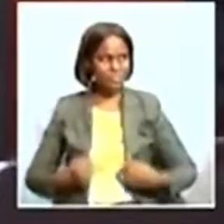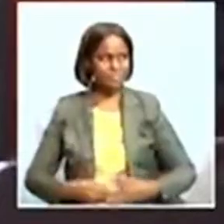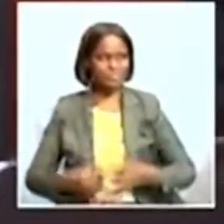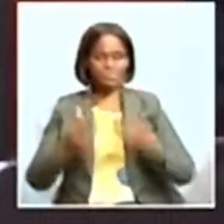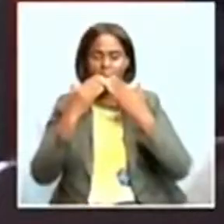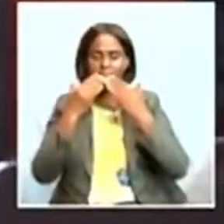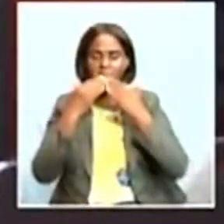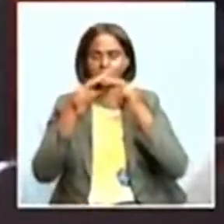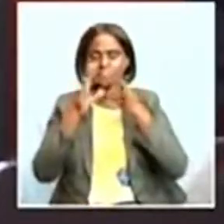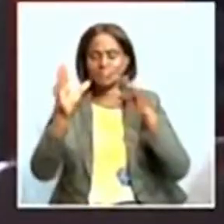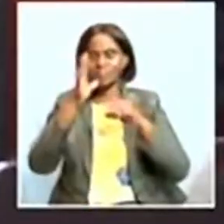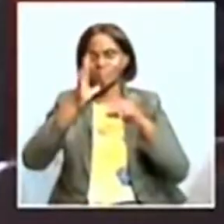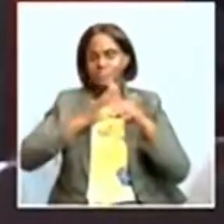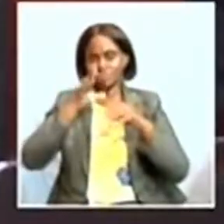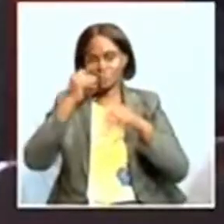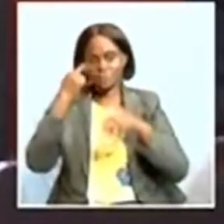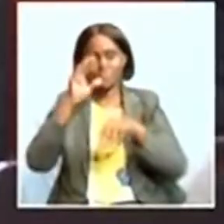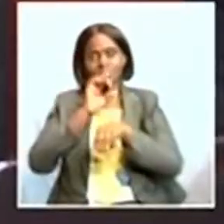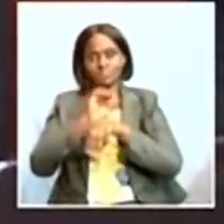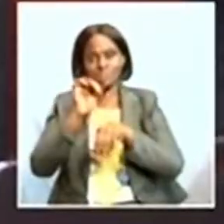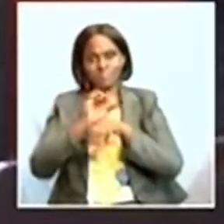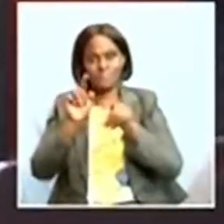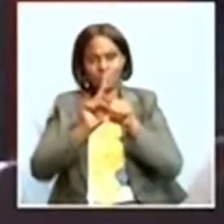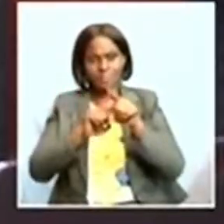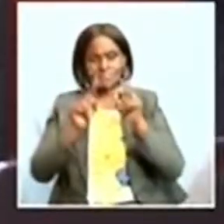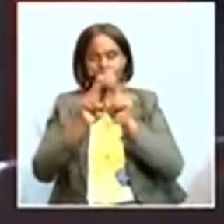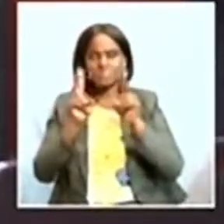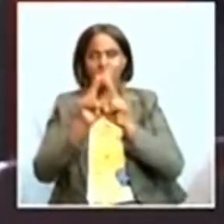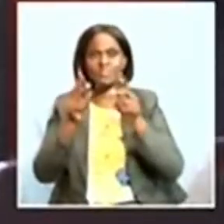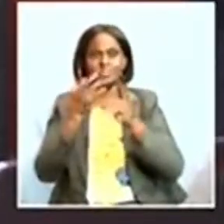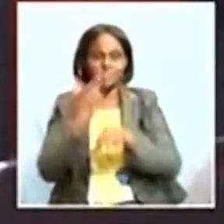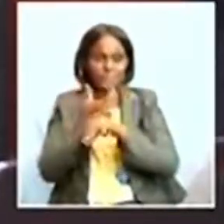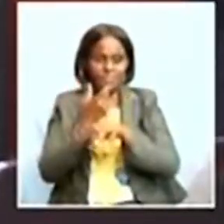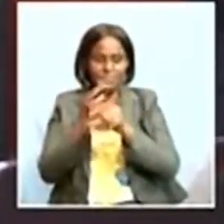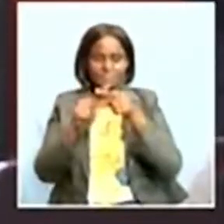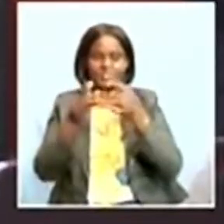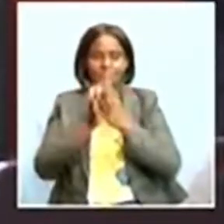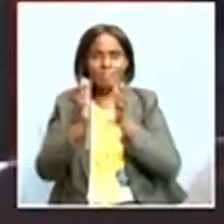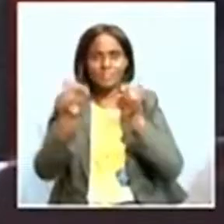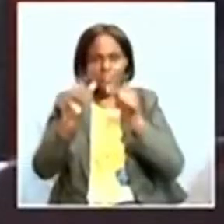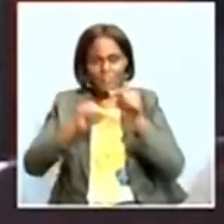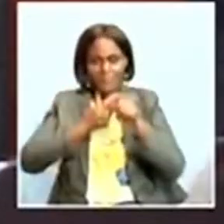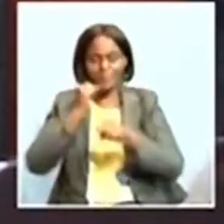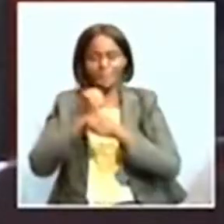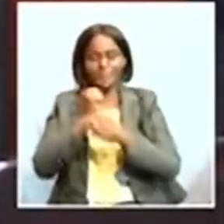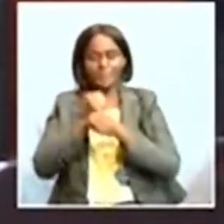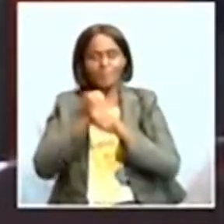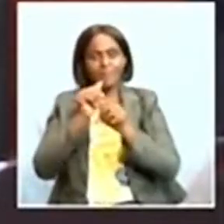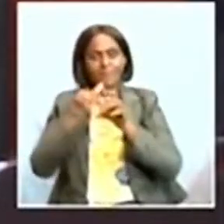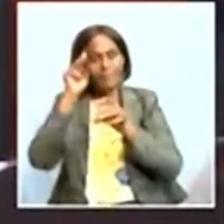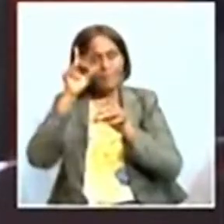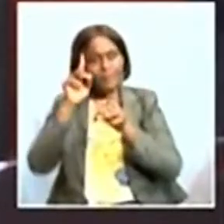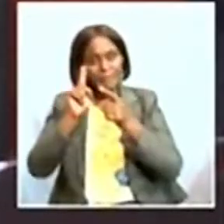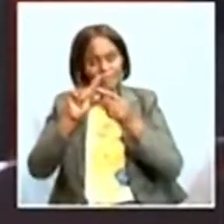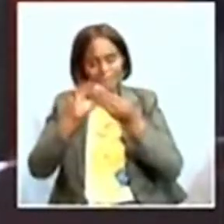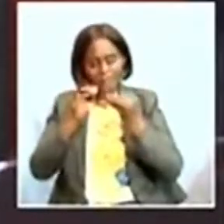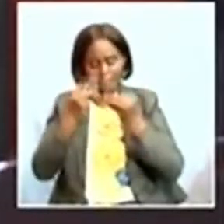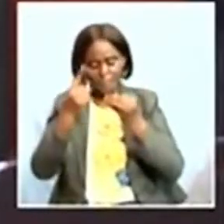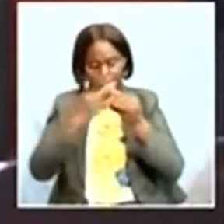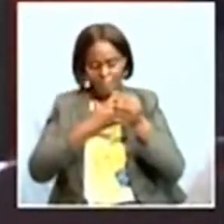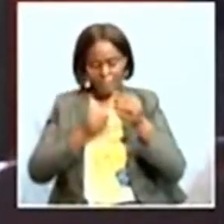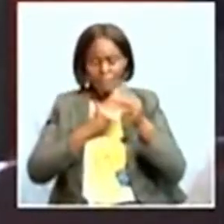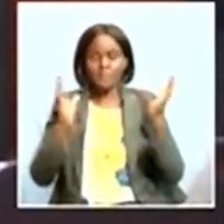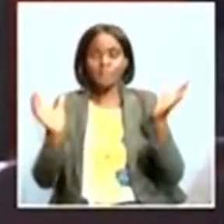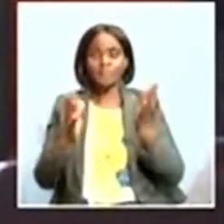Thank you, Madam Speaker, for the opportunity. It's very hard to ask a question when you served in the minister, but number one, I want to encourage